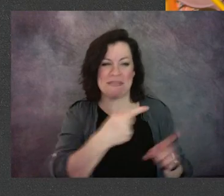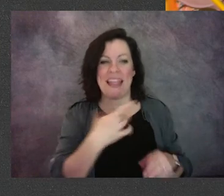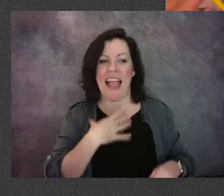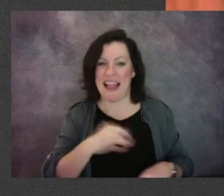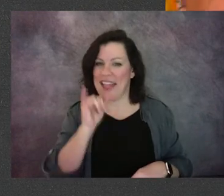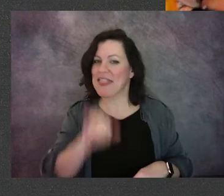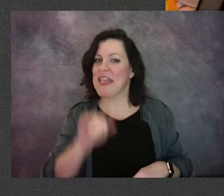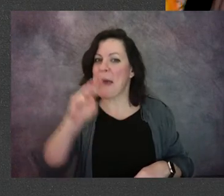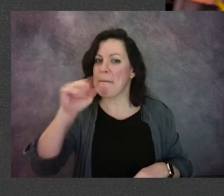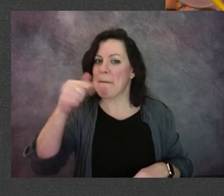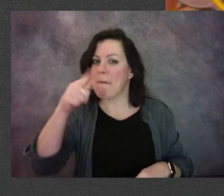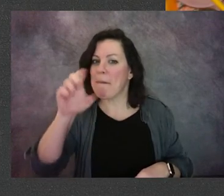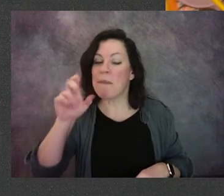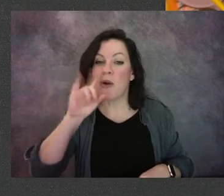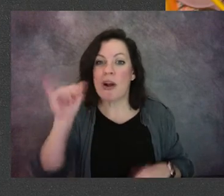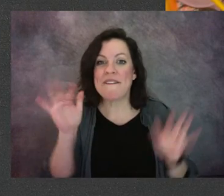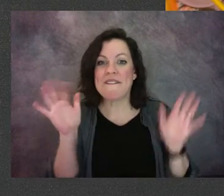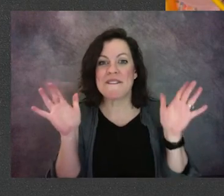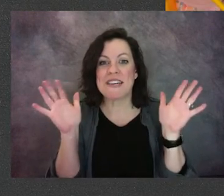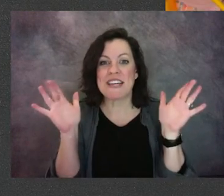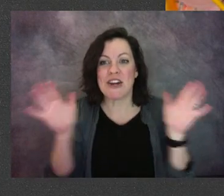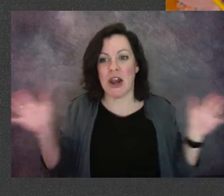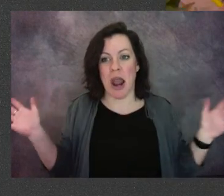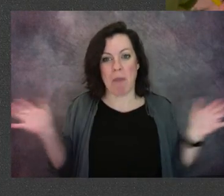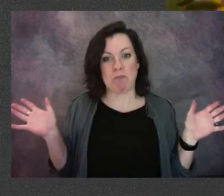doesn't that look great? Those look like fingers, don't they?